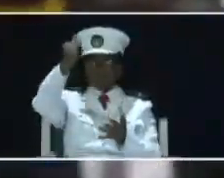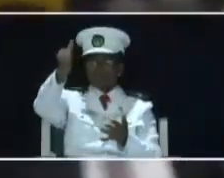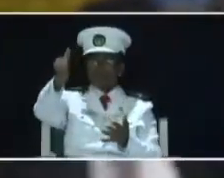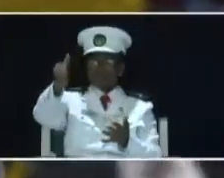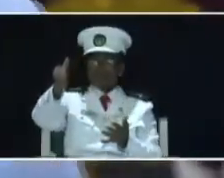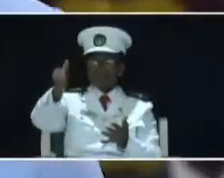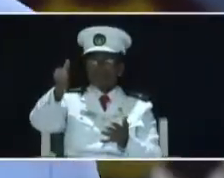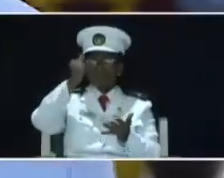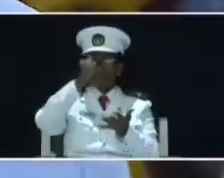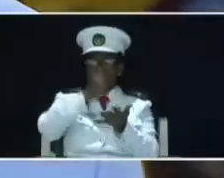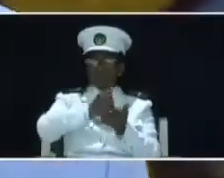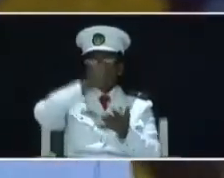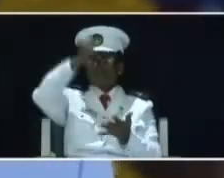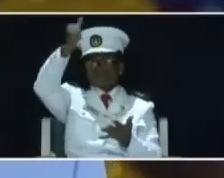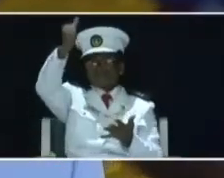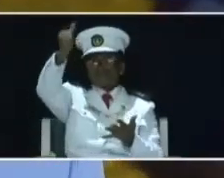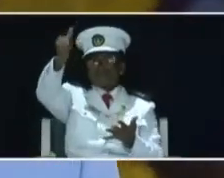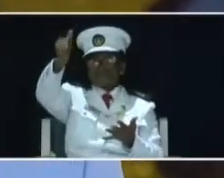Amen.